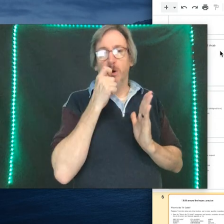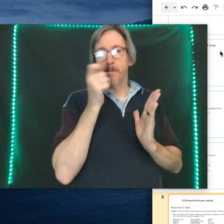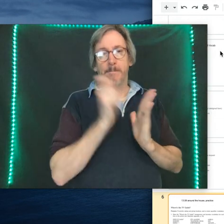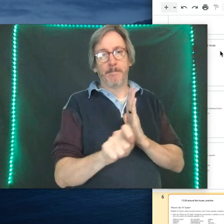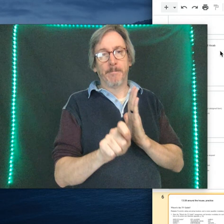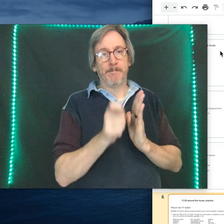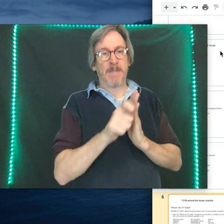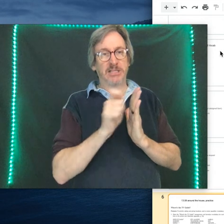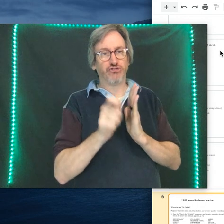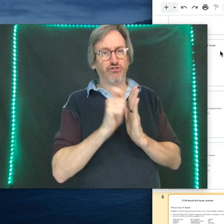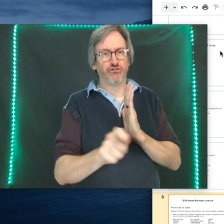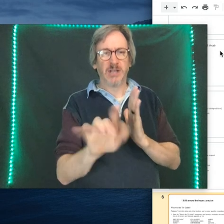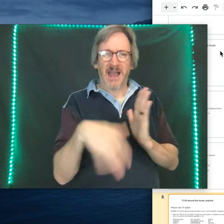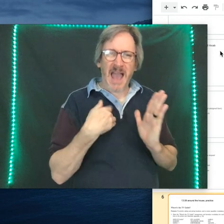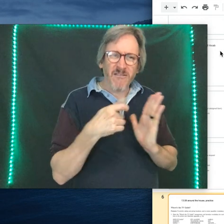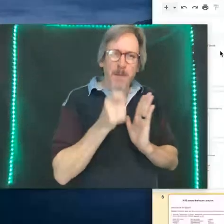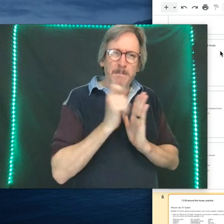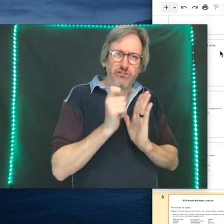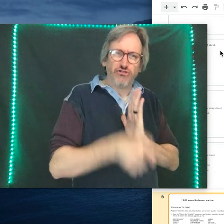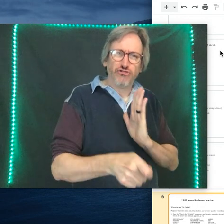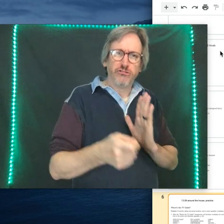Match or